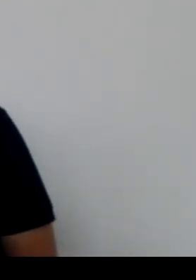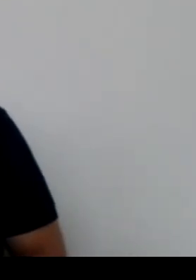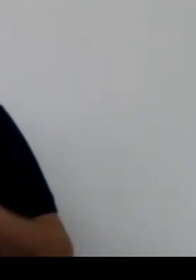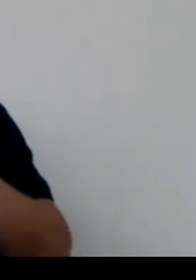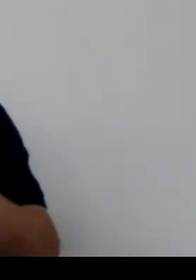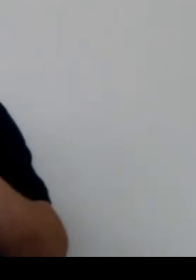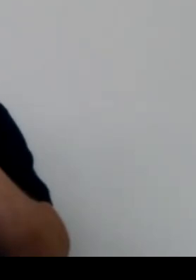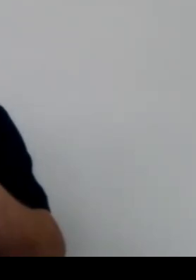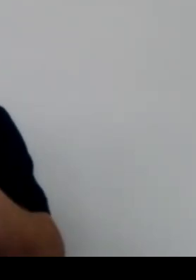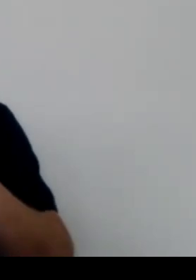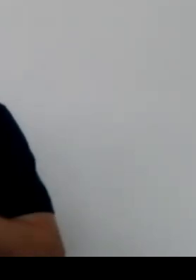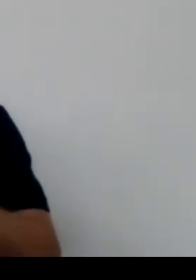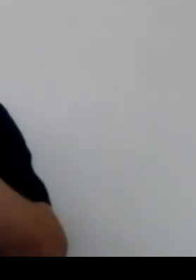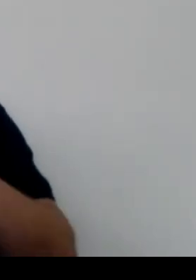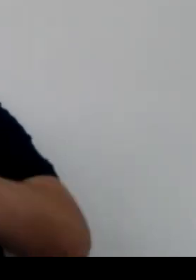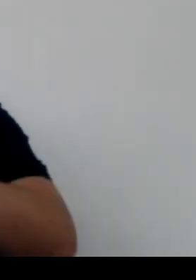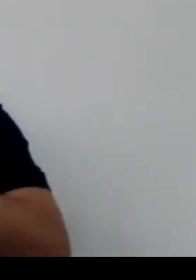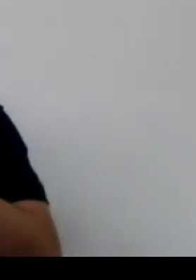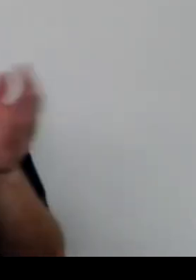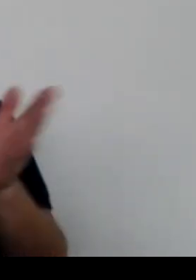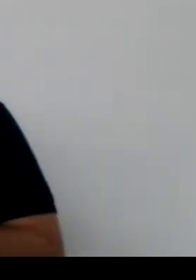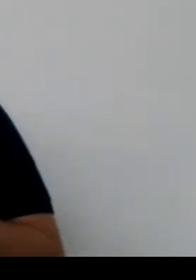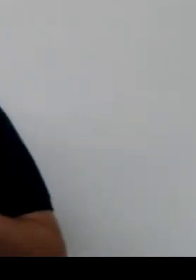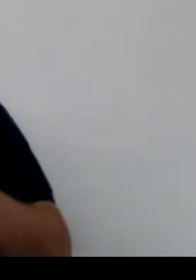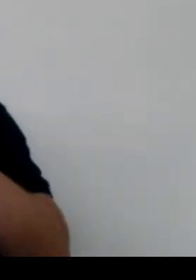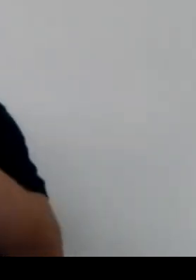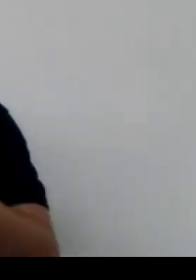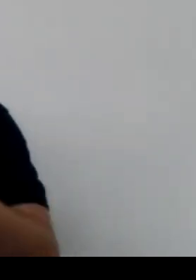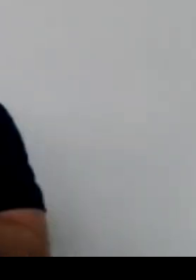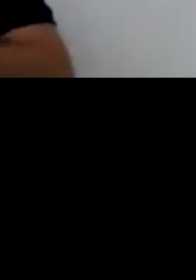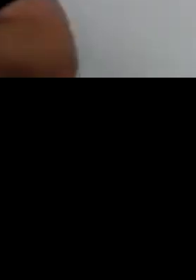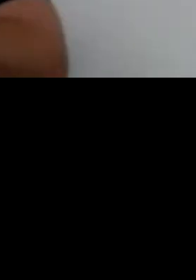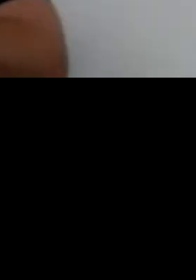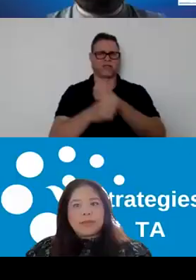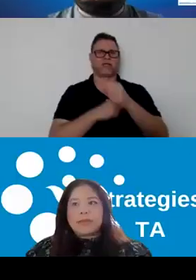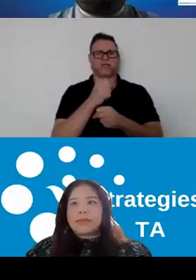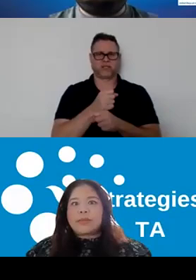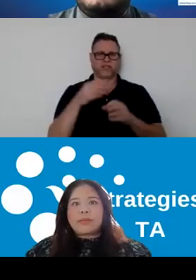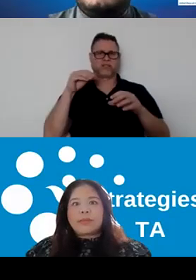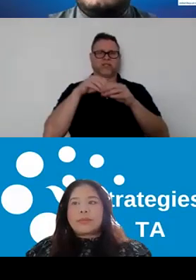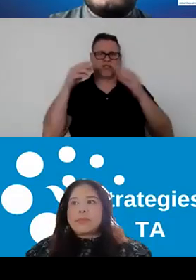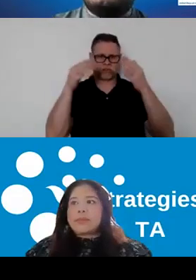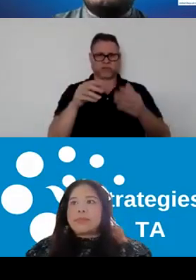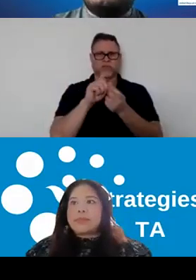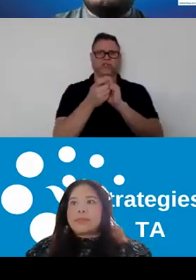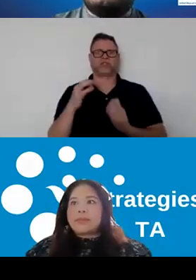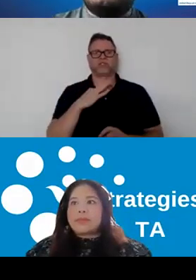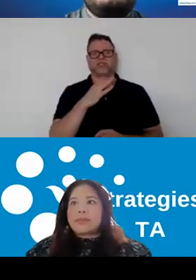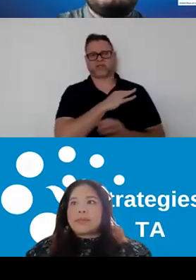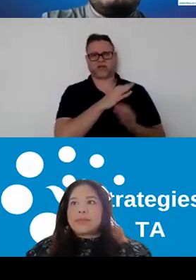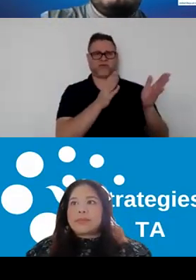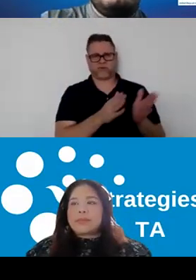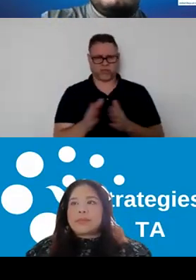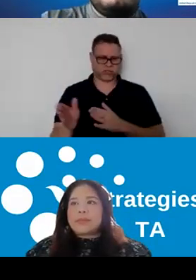in designing and implementing plans that lengthen the school day or year in terms of changing staff arrangements.